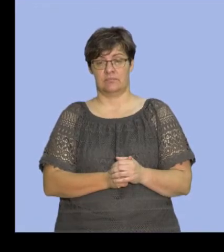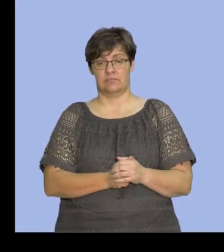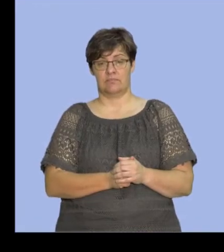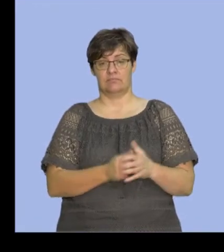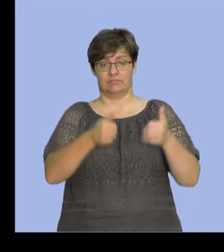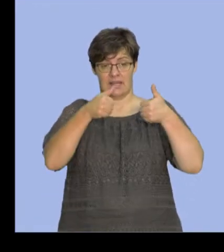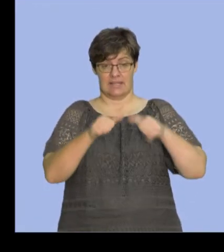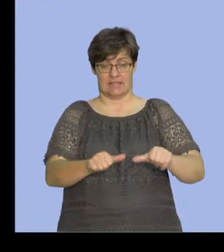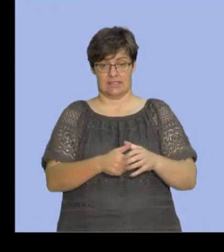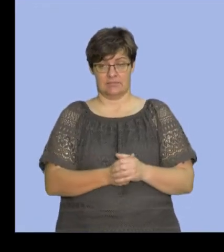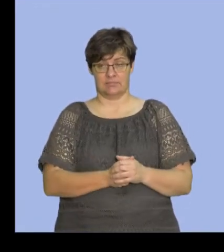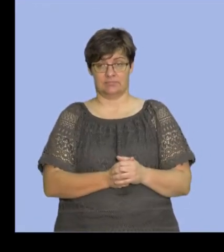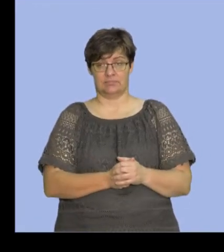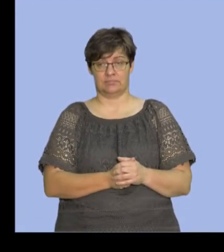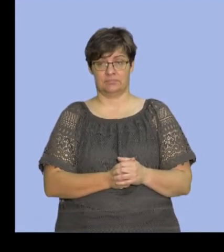Next one.